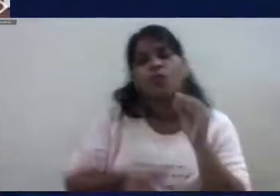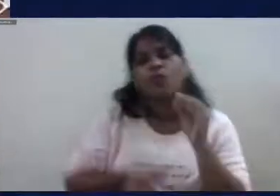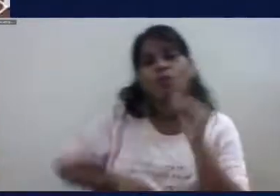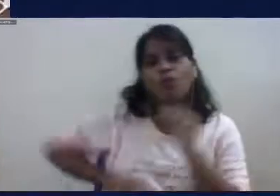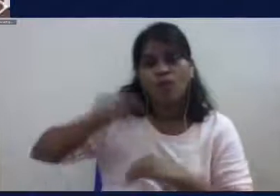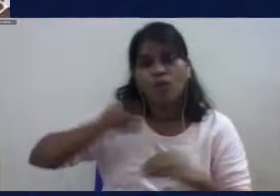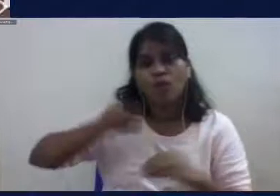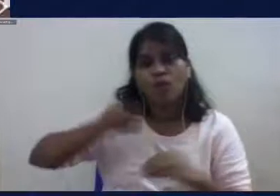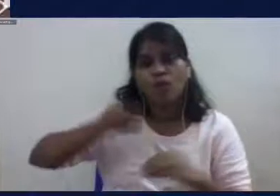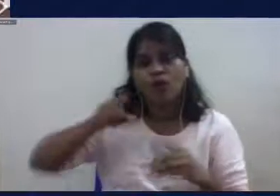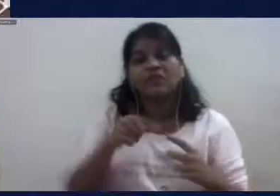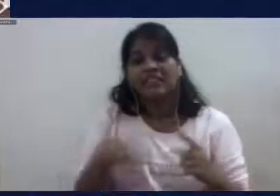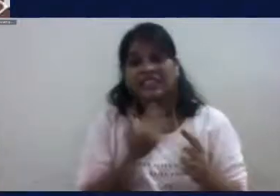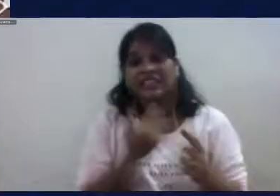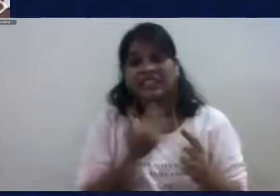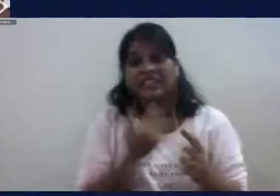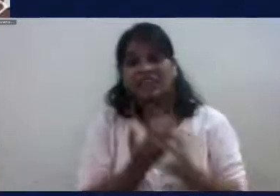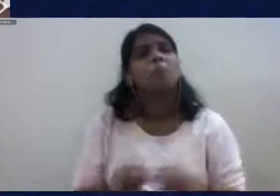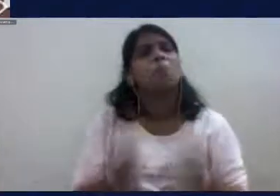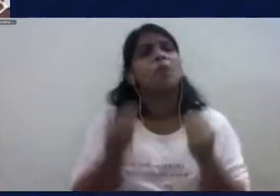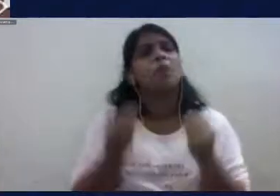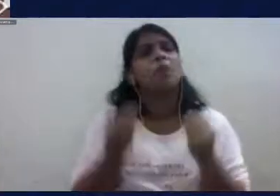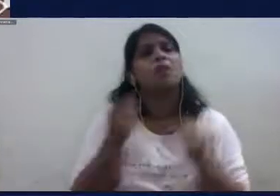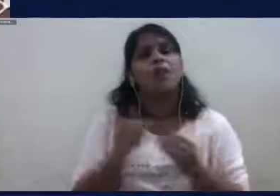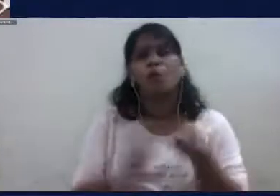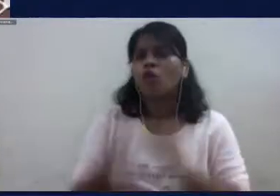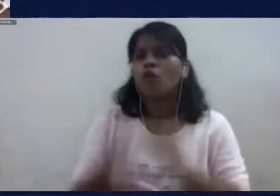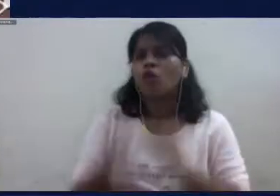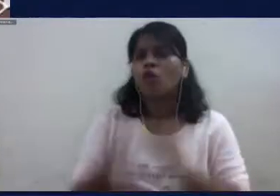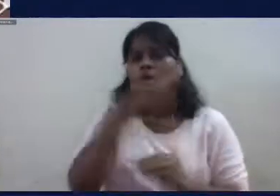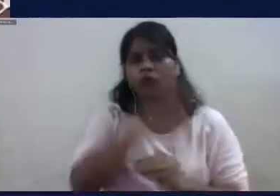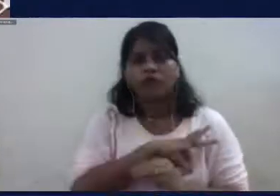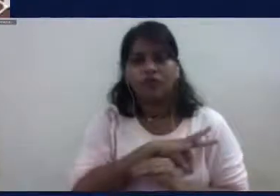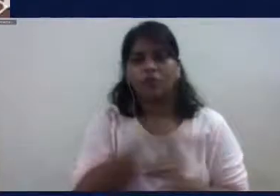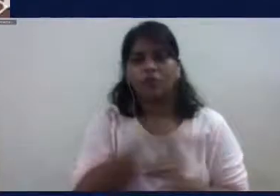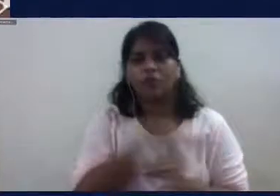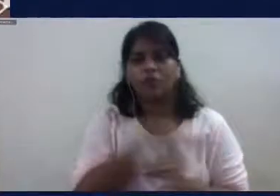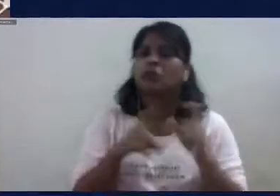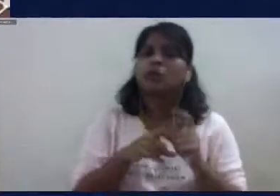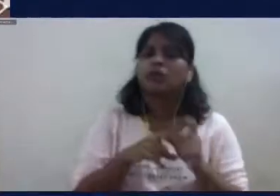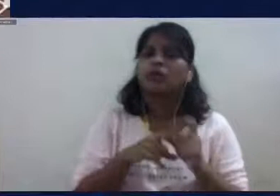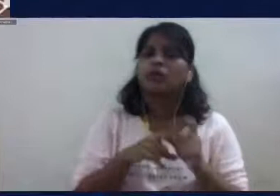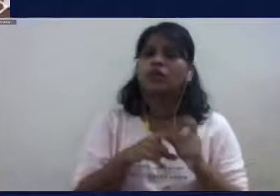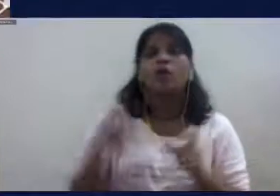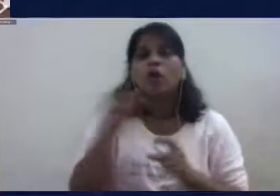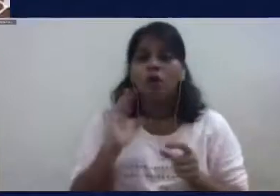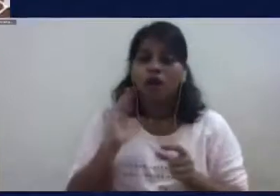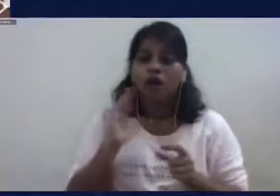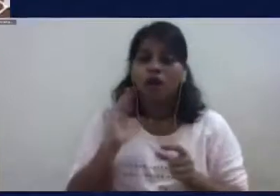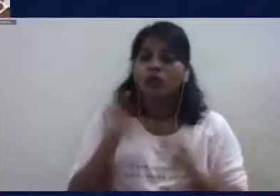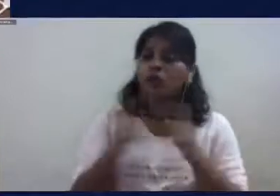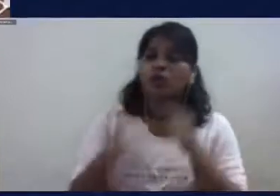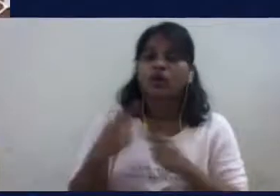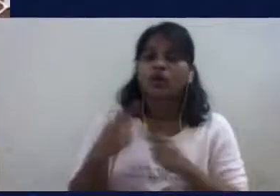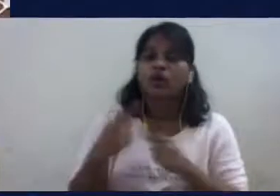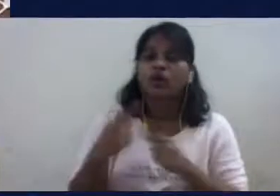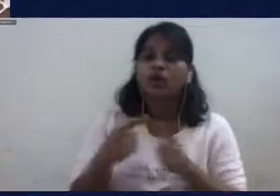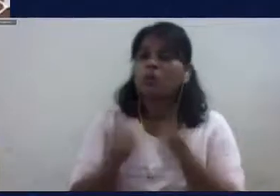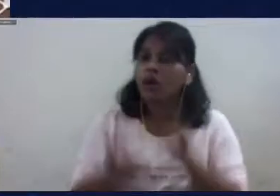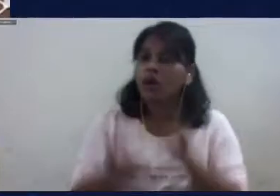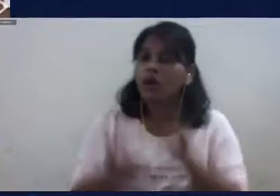that they sell, the better they are. I mean, they are more profitable if they do that. But while doing so, they're also going to burn up